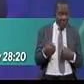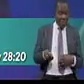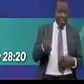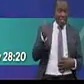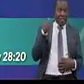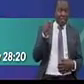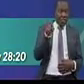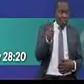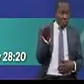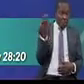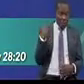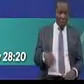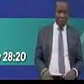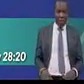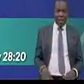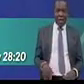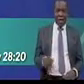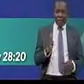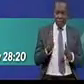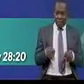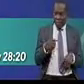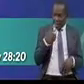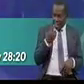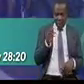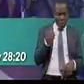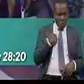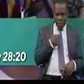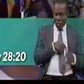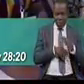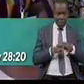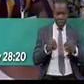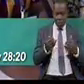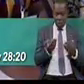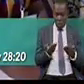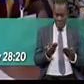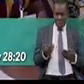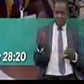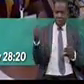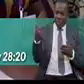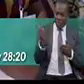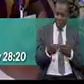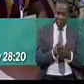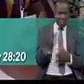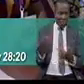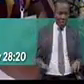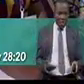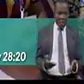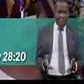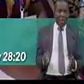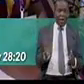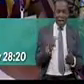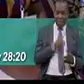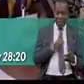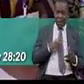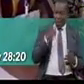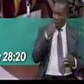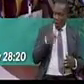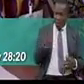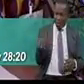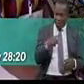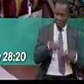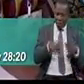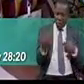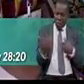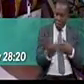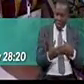go back. And you go back. That is faith. And then eventually, with all those miracles performed,